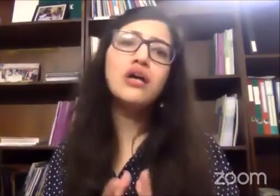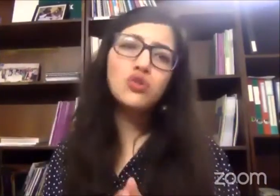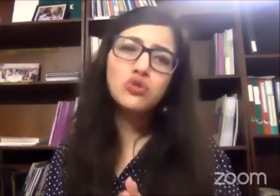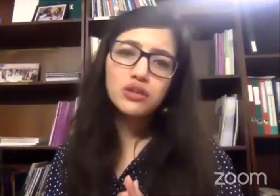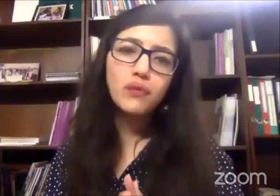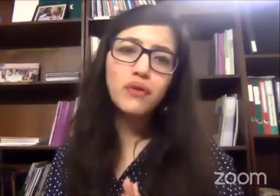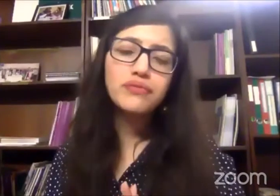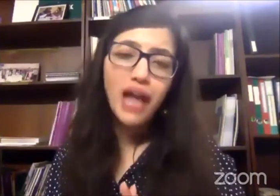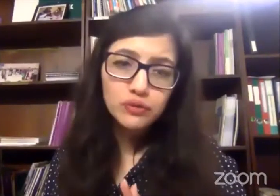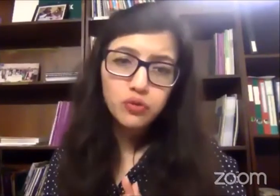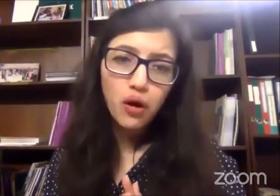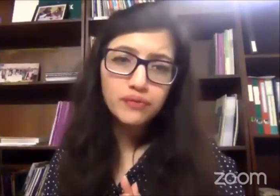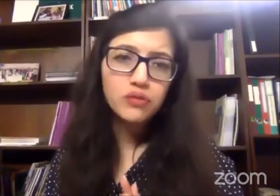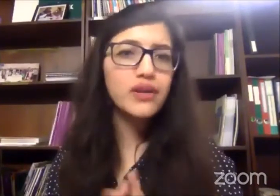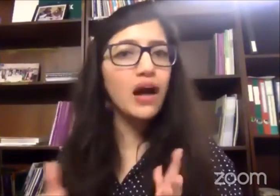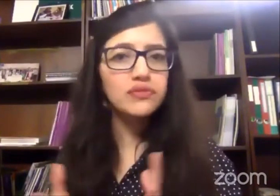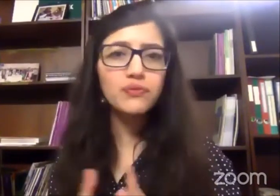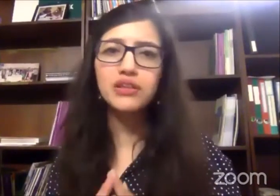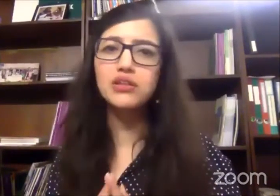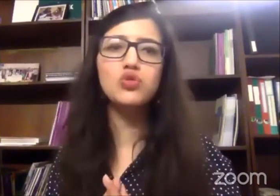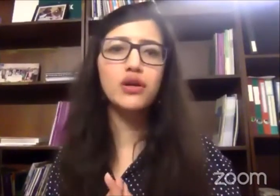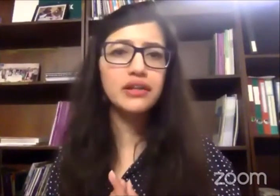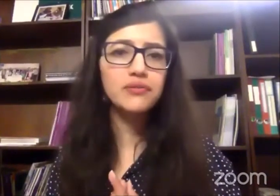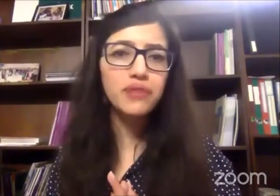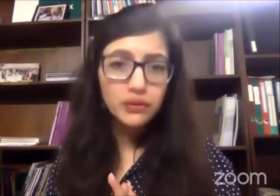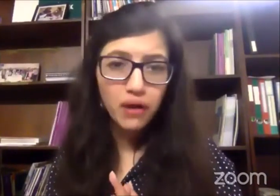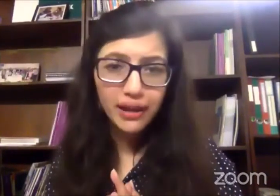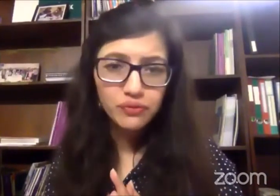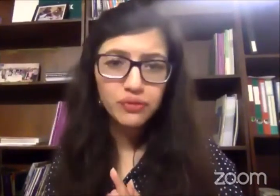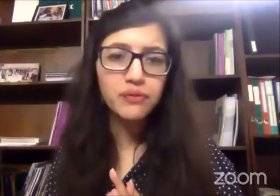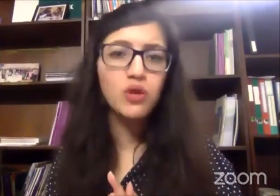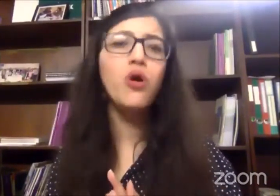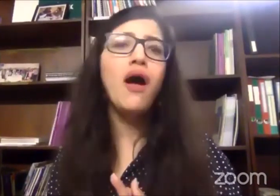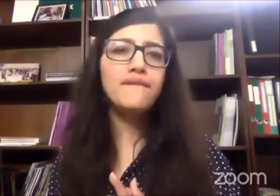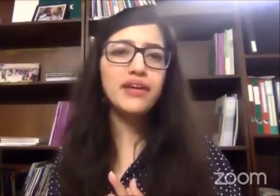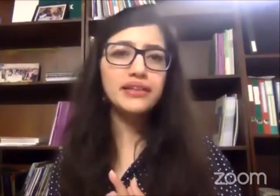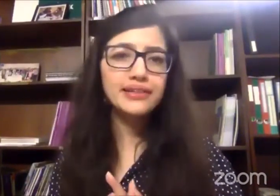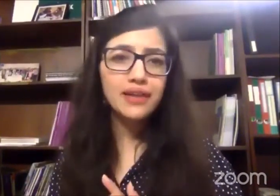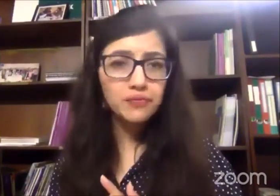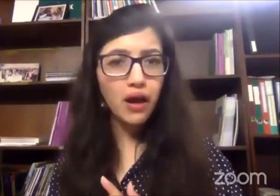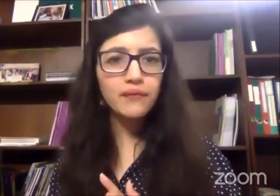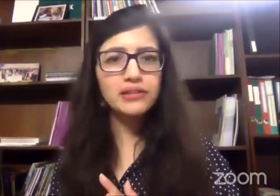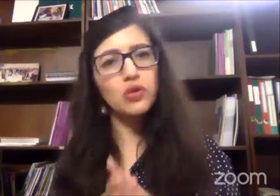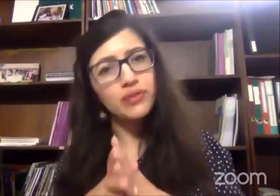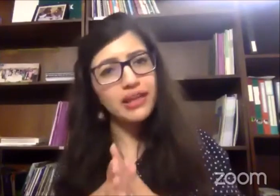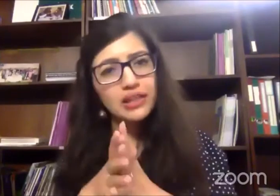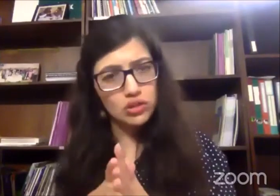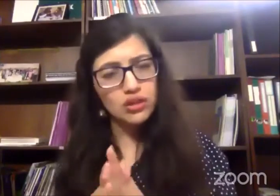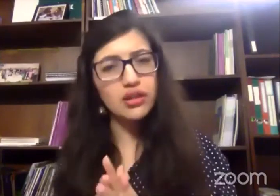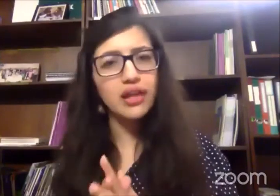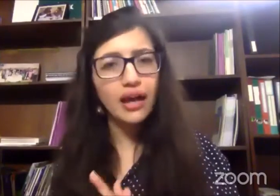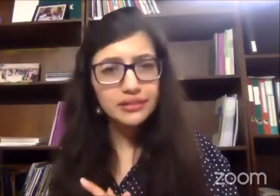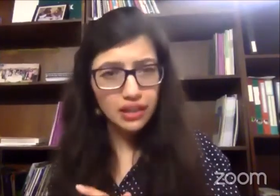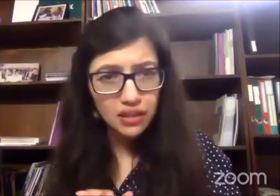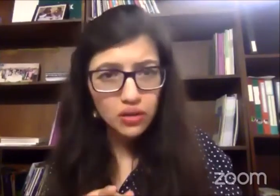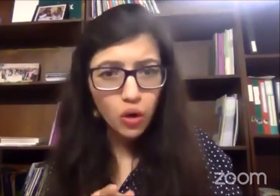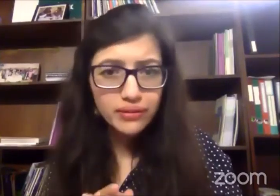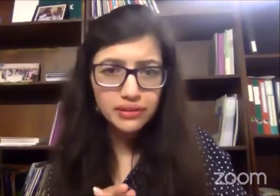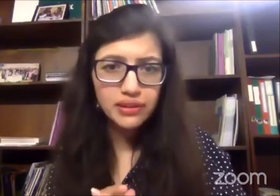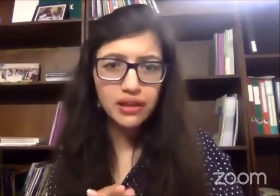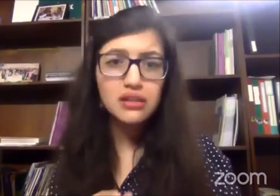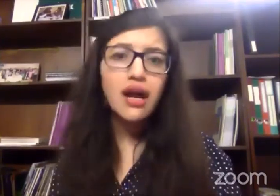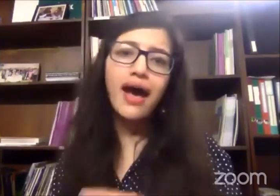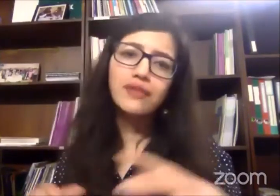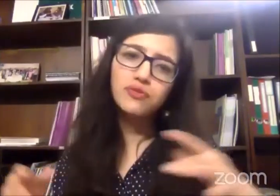examples to these of the platforms. We have the Beijing 20+5 review meetings upcoming, so we can share that